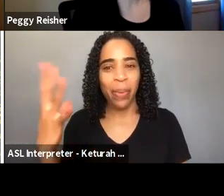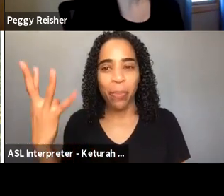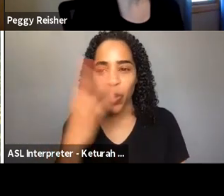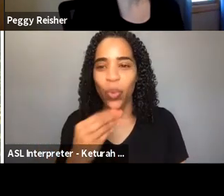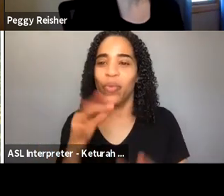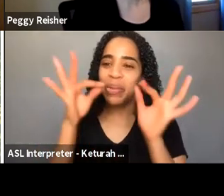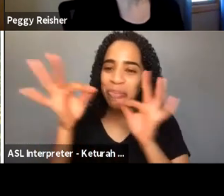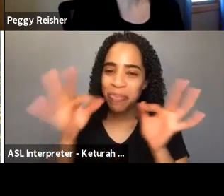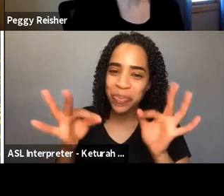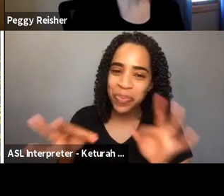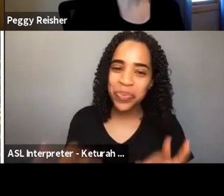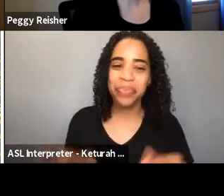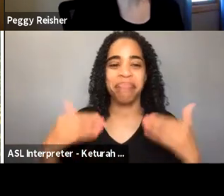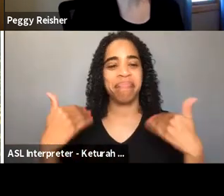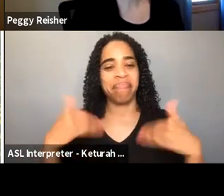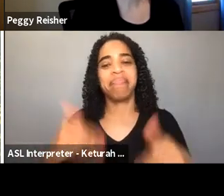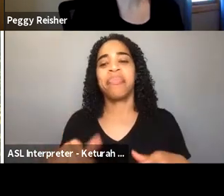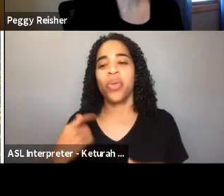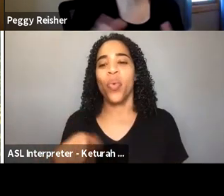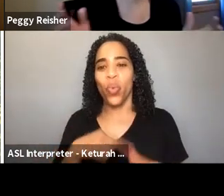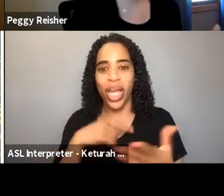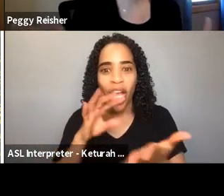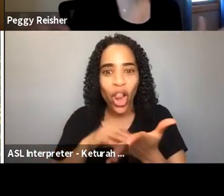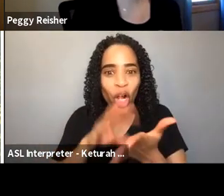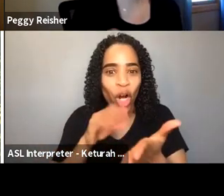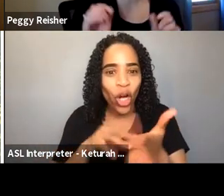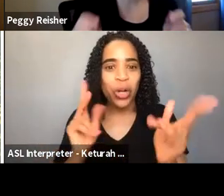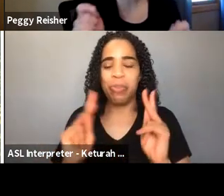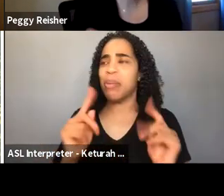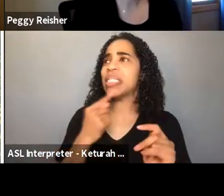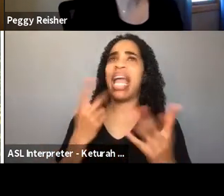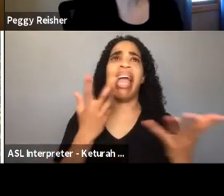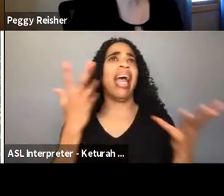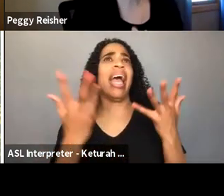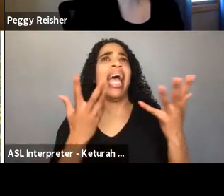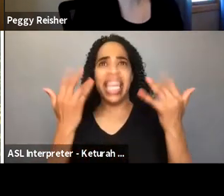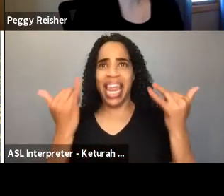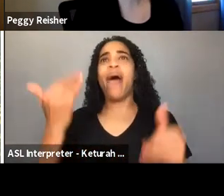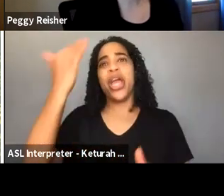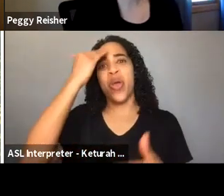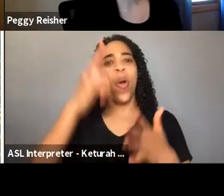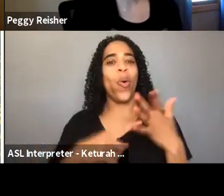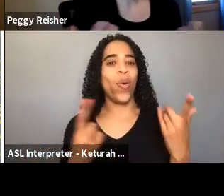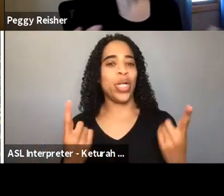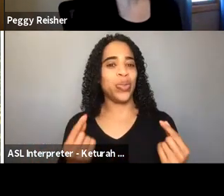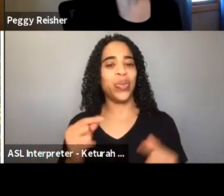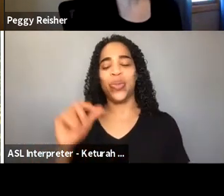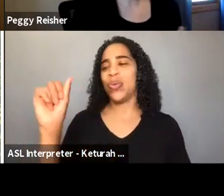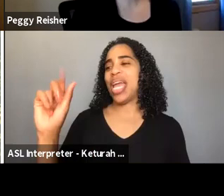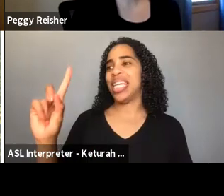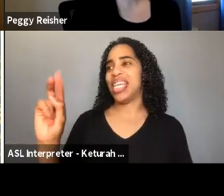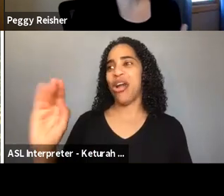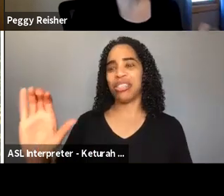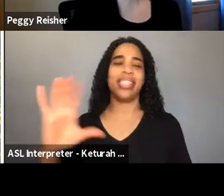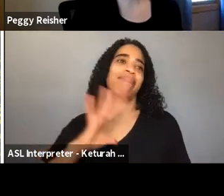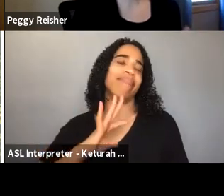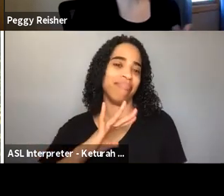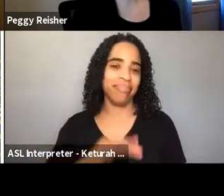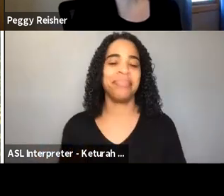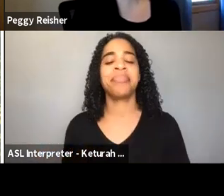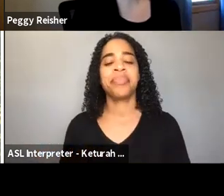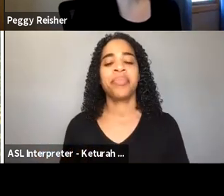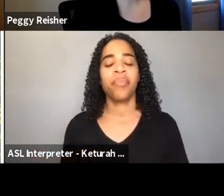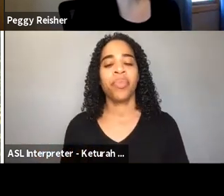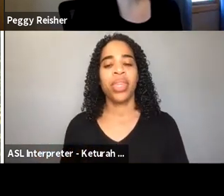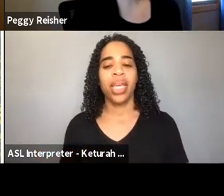indeed everyone walks away from this going, I don't know where to turn, but I know now I can go to the ADRC. The thing